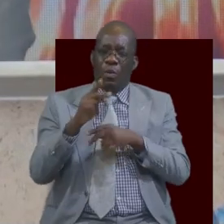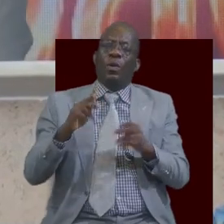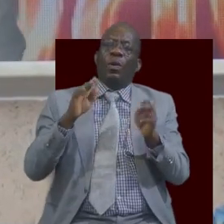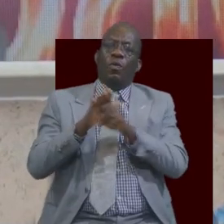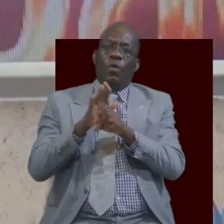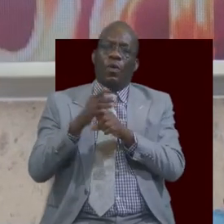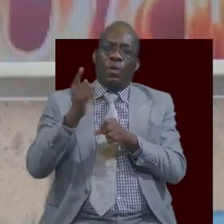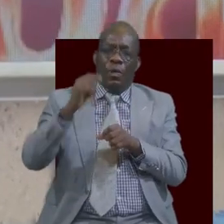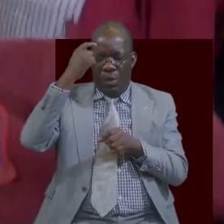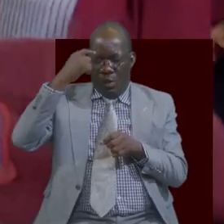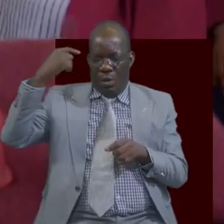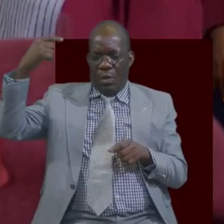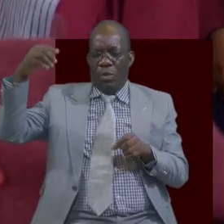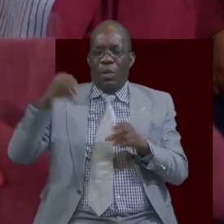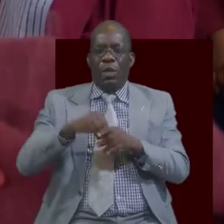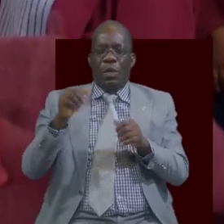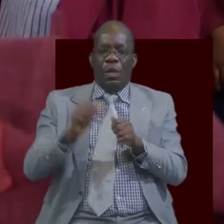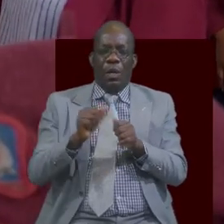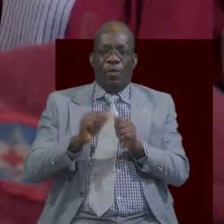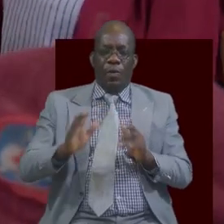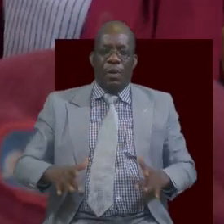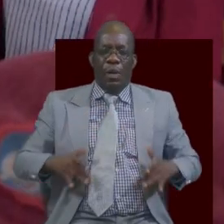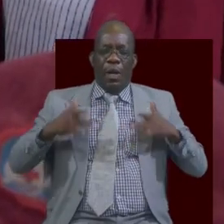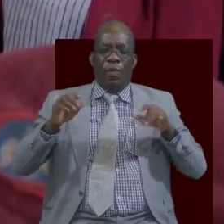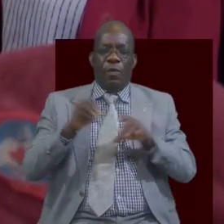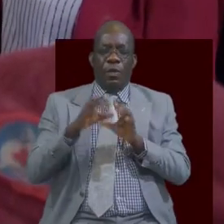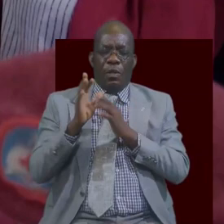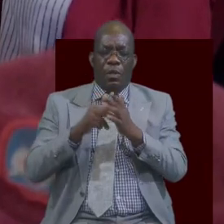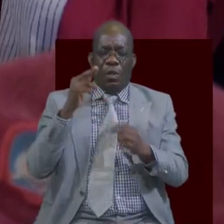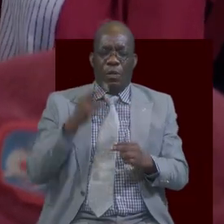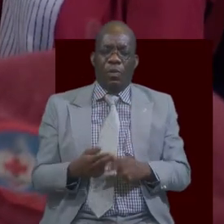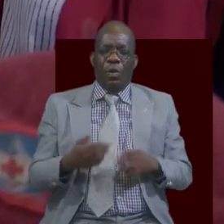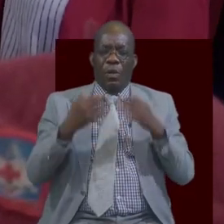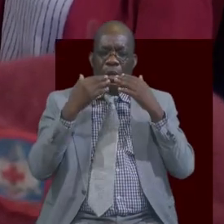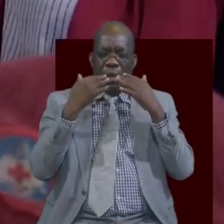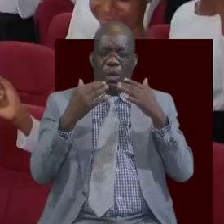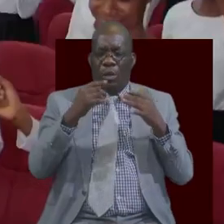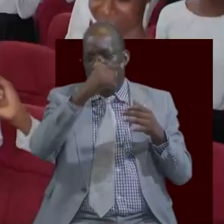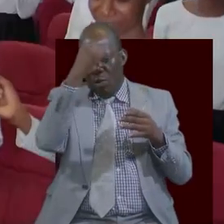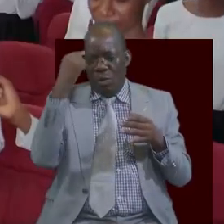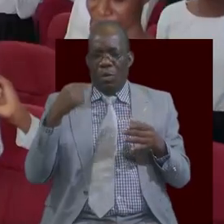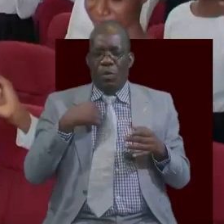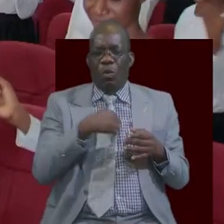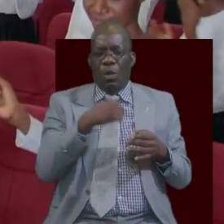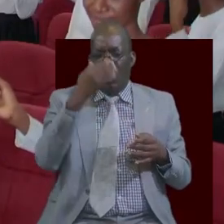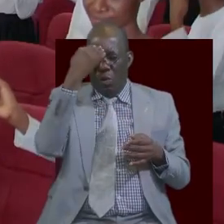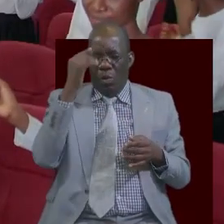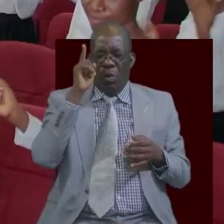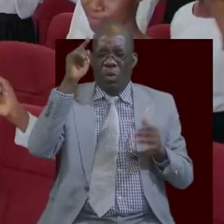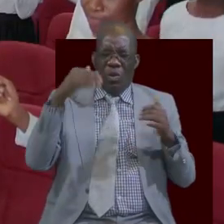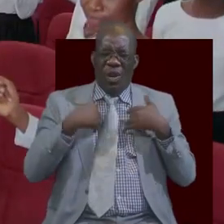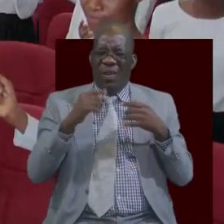dream in every life in Jesus' name. Thank you because we know you have answered. In